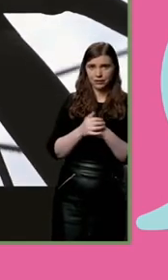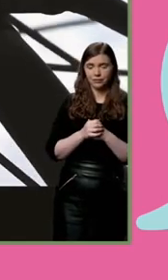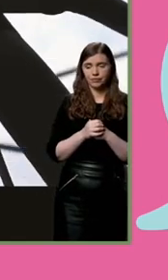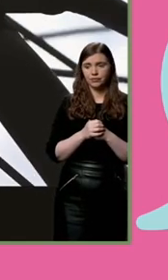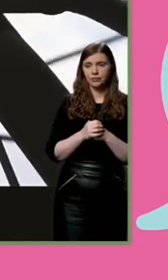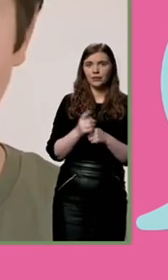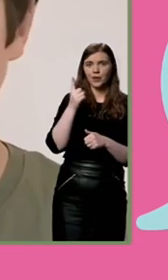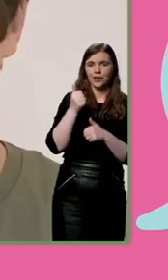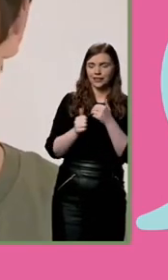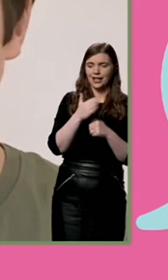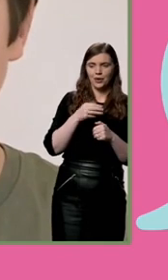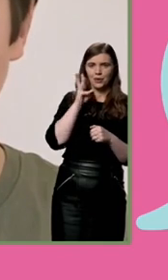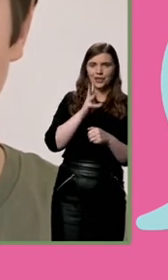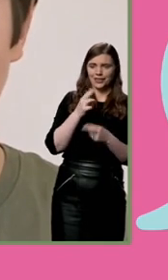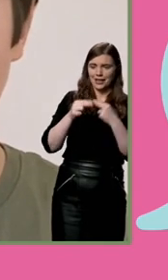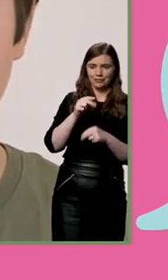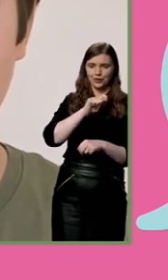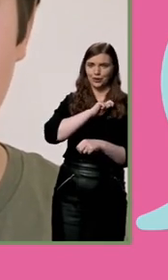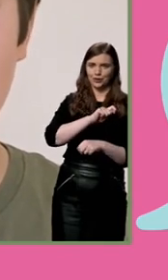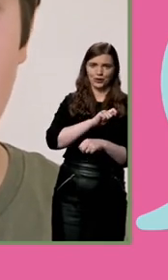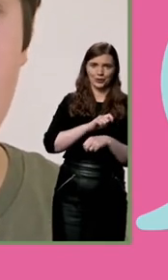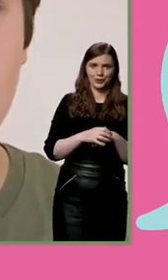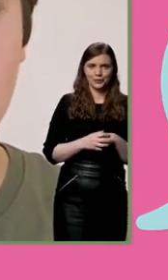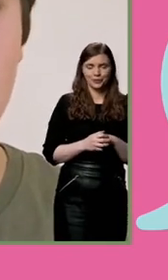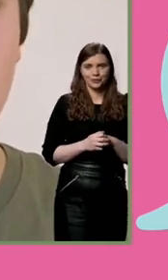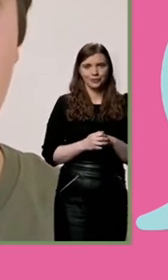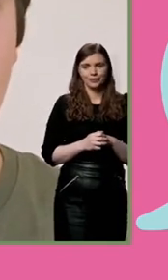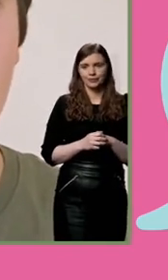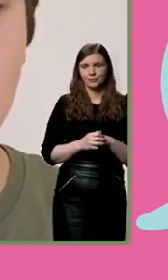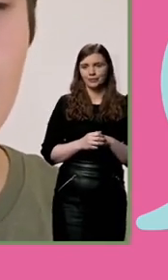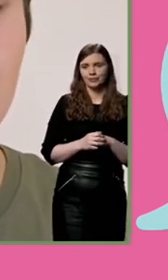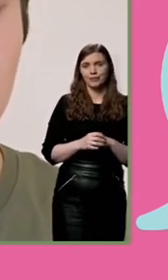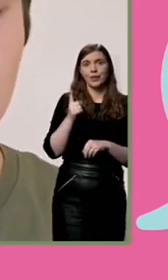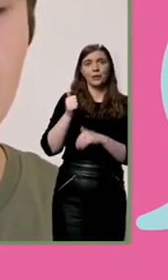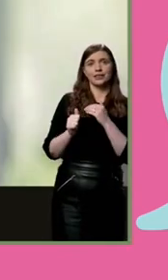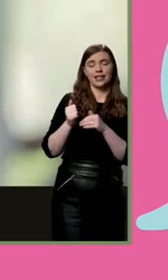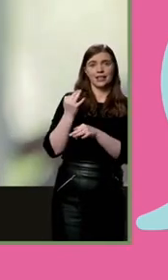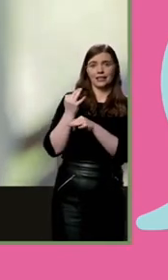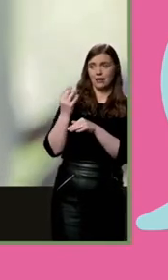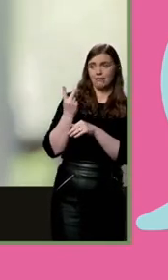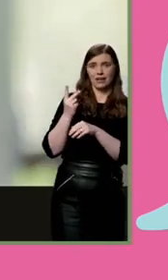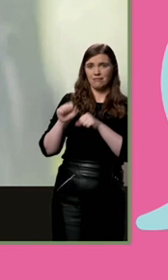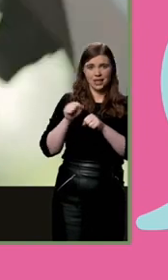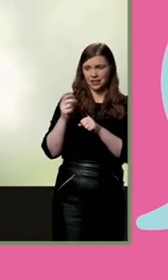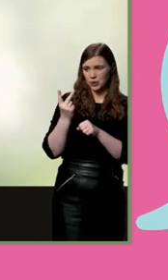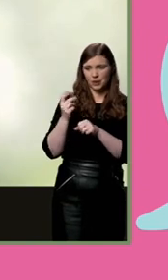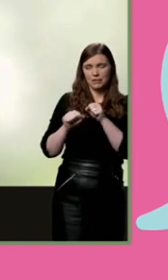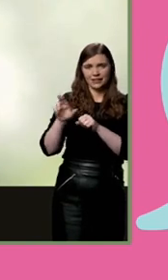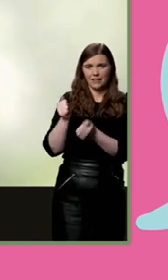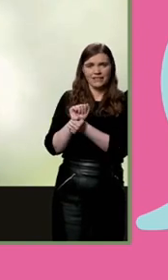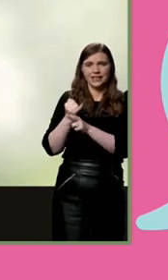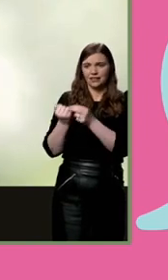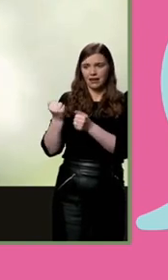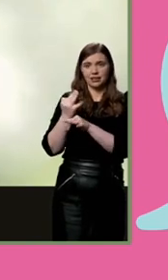it. And one day, our wish came true. One day, both our bikes could